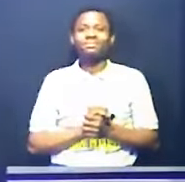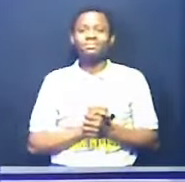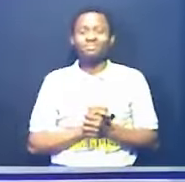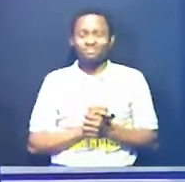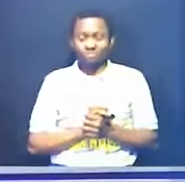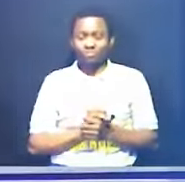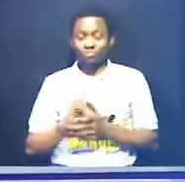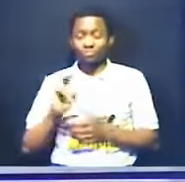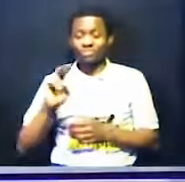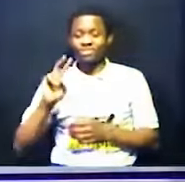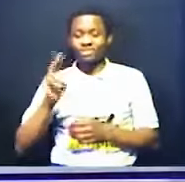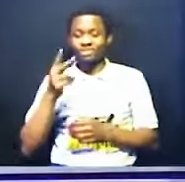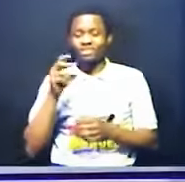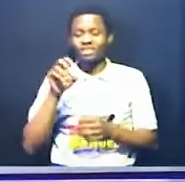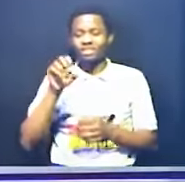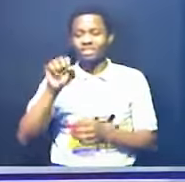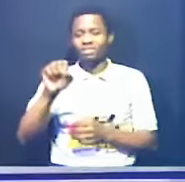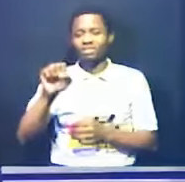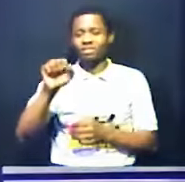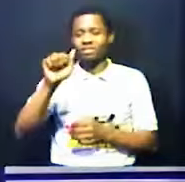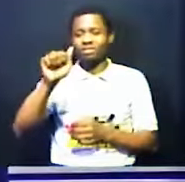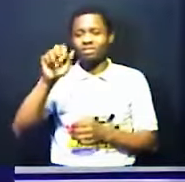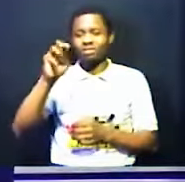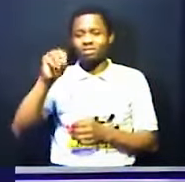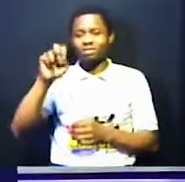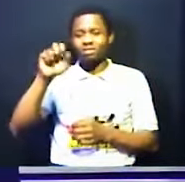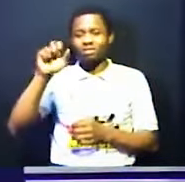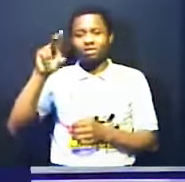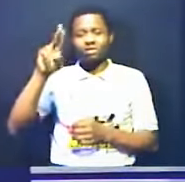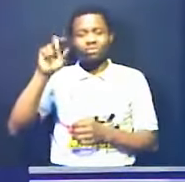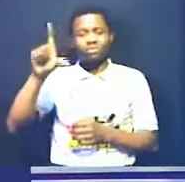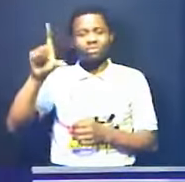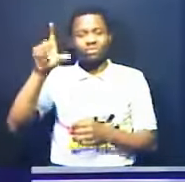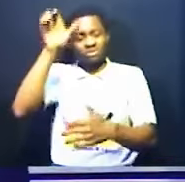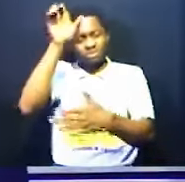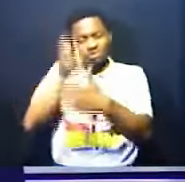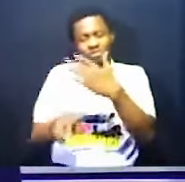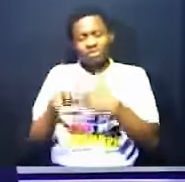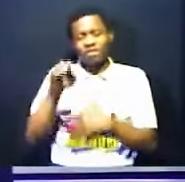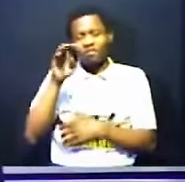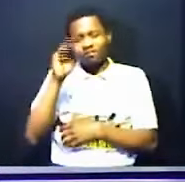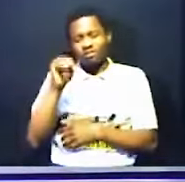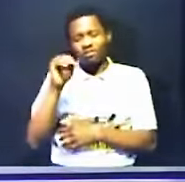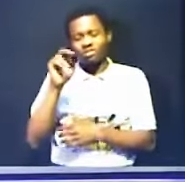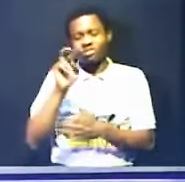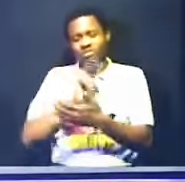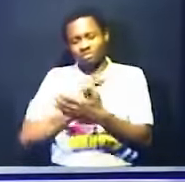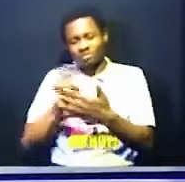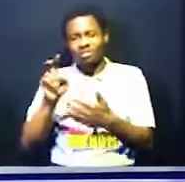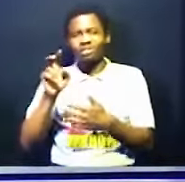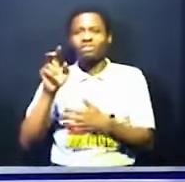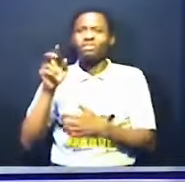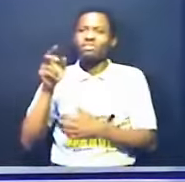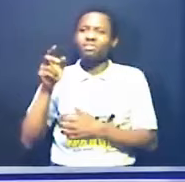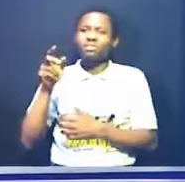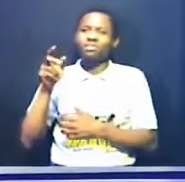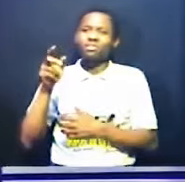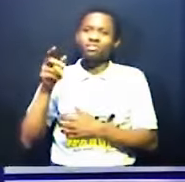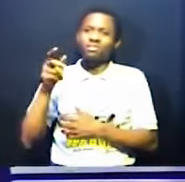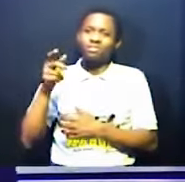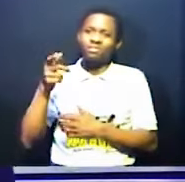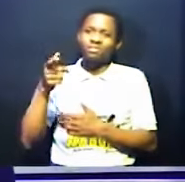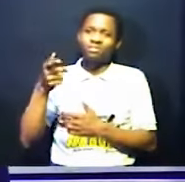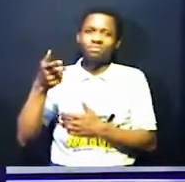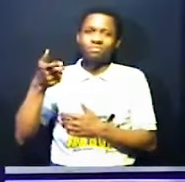2 Samuel 14 from verse 23. Wo nyɛhwɛ Samuel ho ma ɛtɔso mienu no eti dunan ɛhyase ɛfinyi mu.